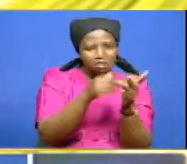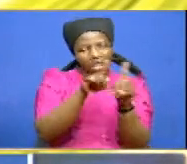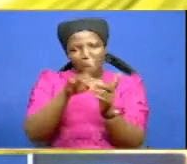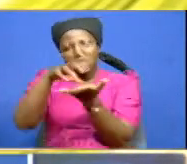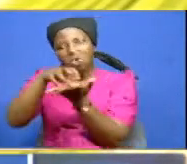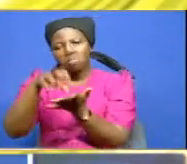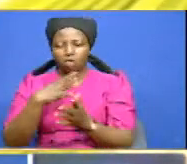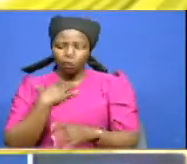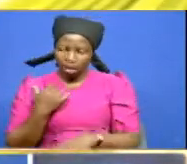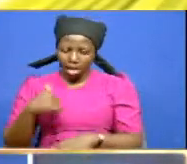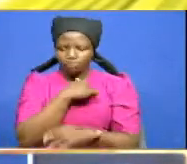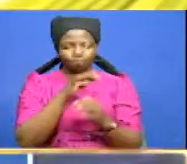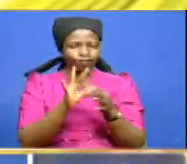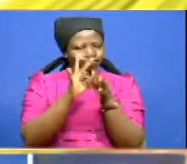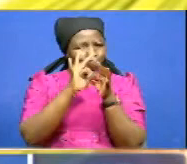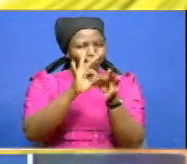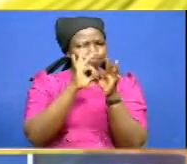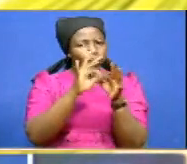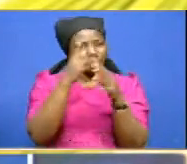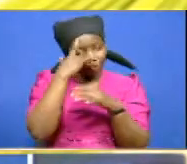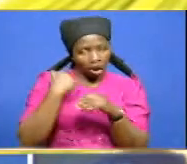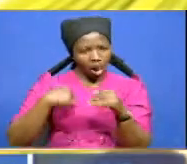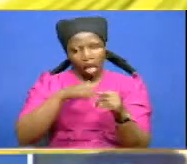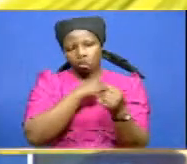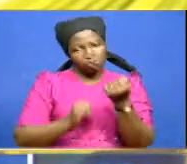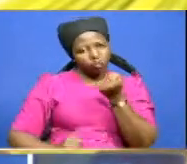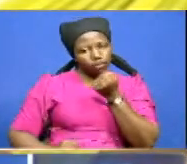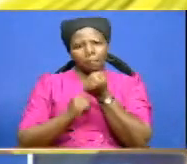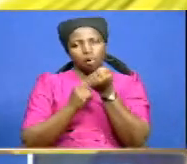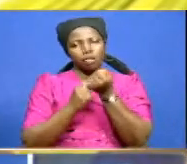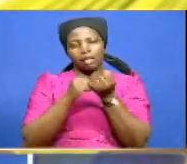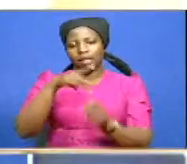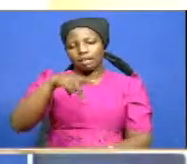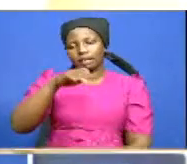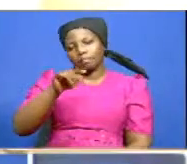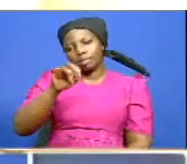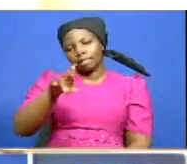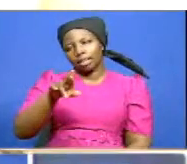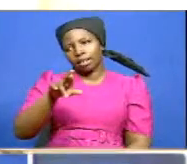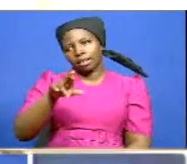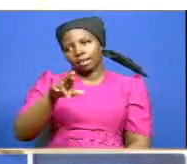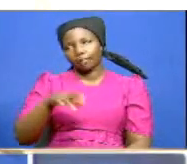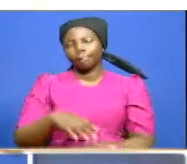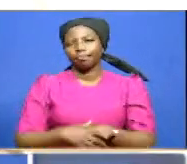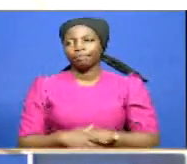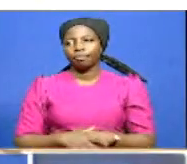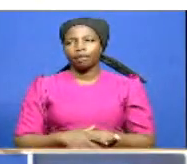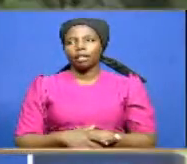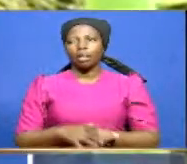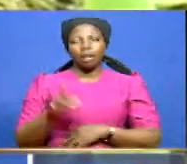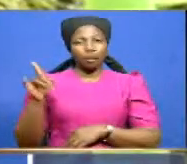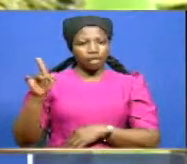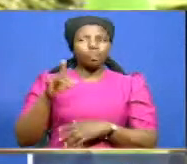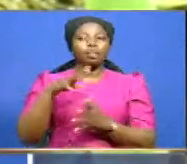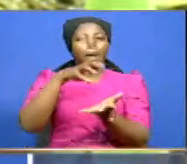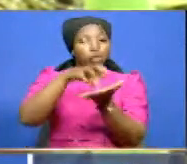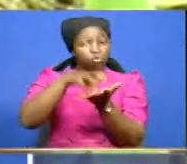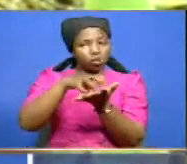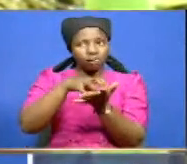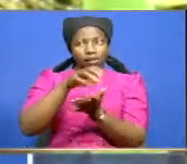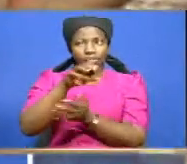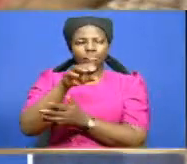Wamesema wanataka tushikane ili tuunge Peter Oscar mkono. The Matungu parliamentary seat fell vacant